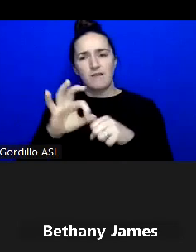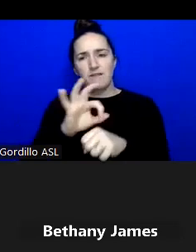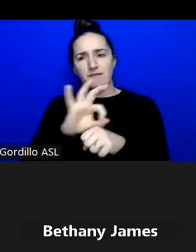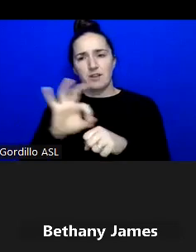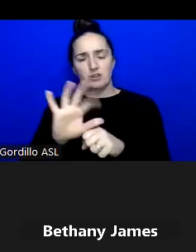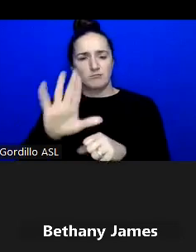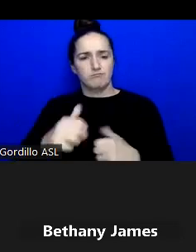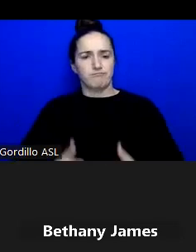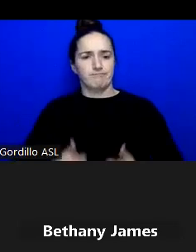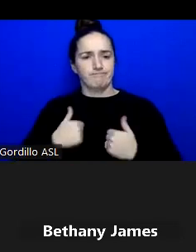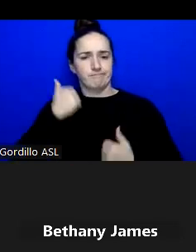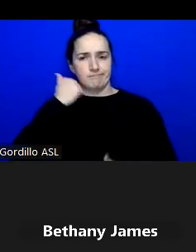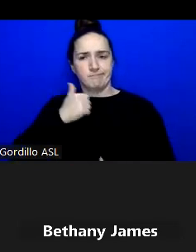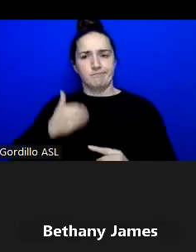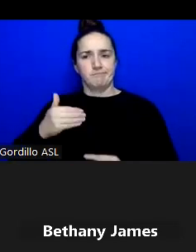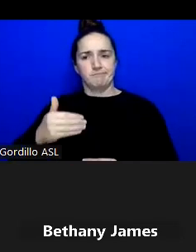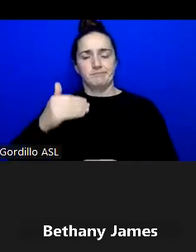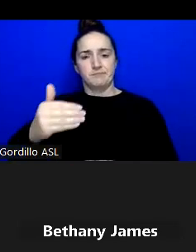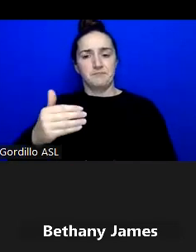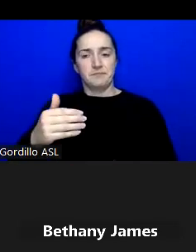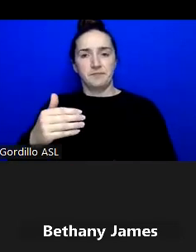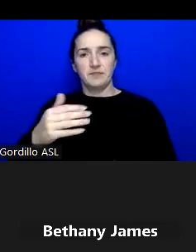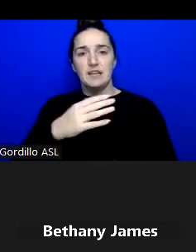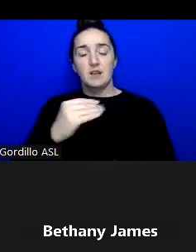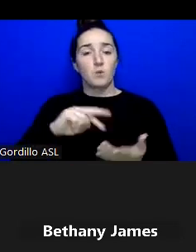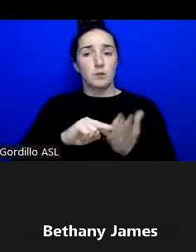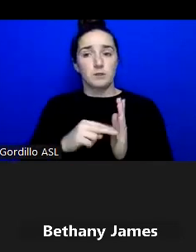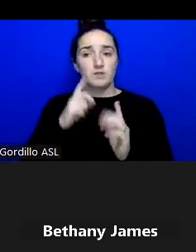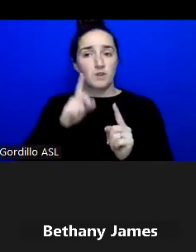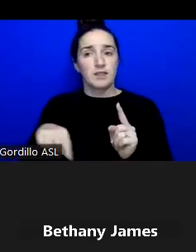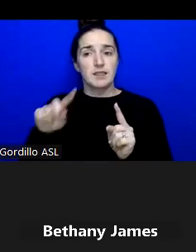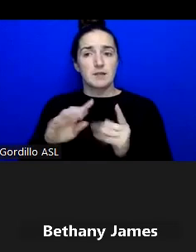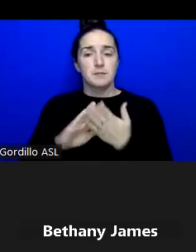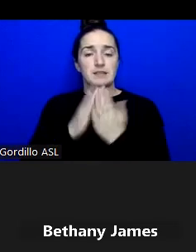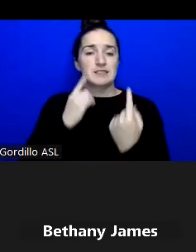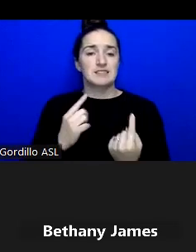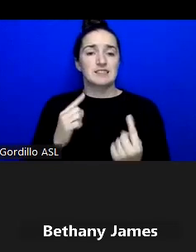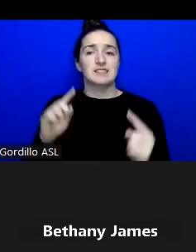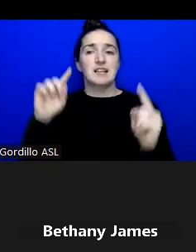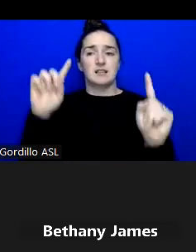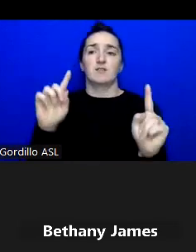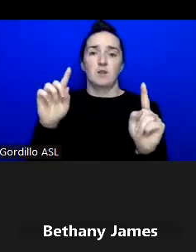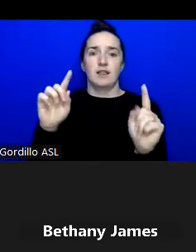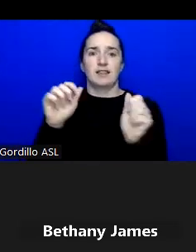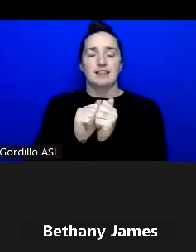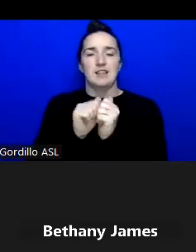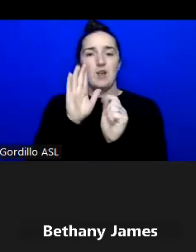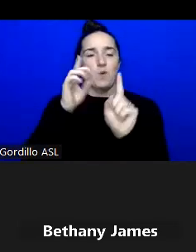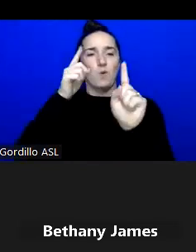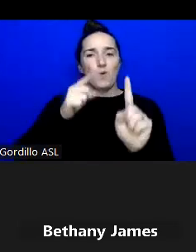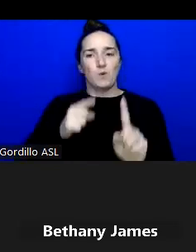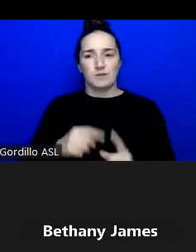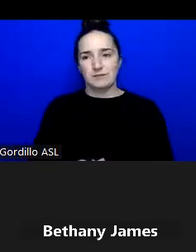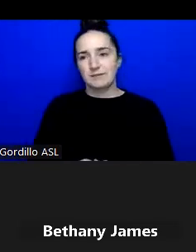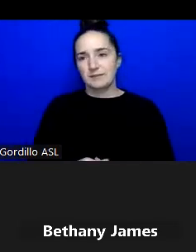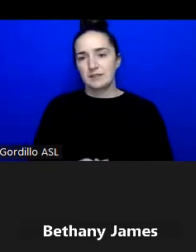and what that means for them in terms of being able to be successful with the things that are important to them. We want to make sure that we